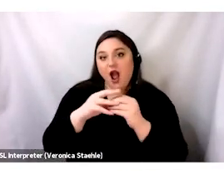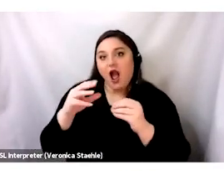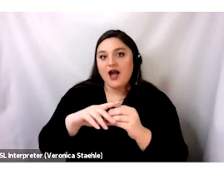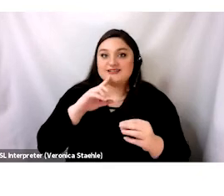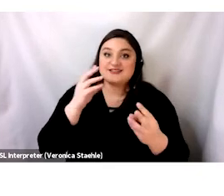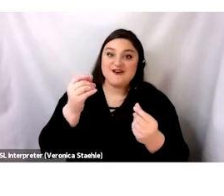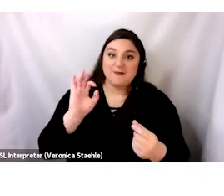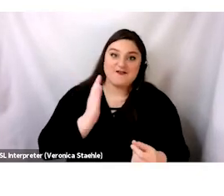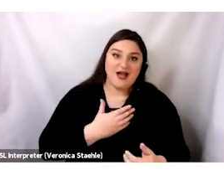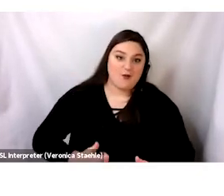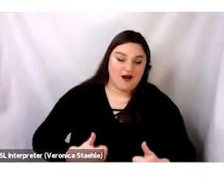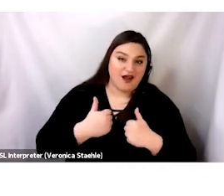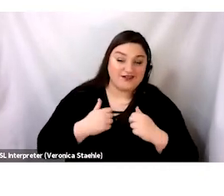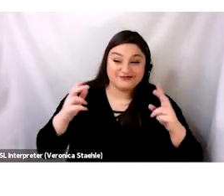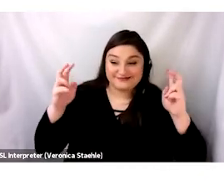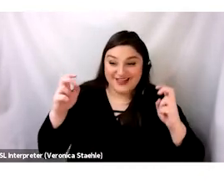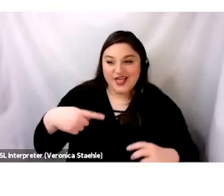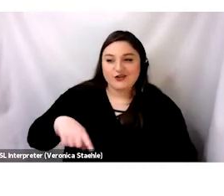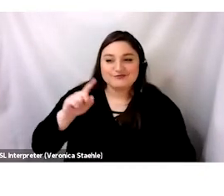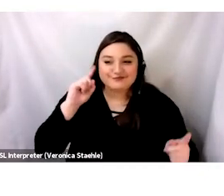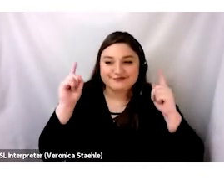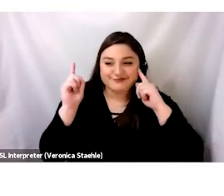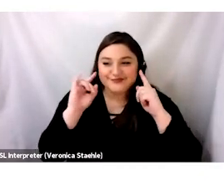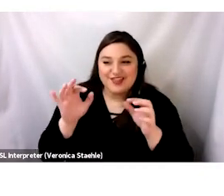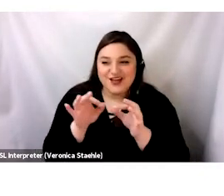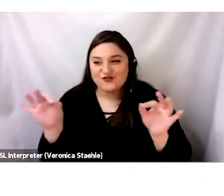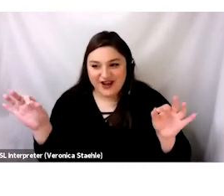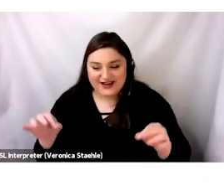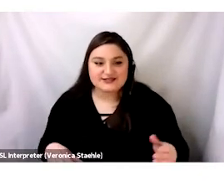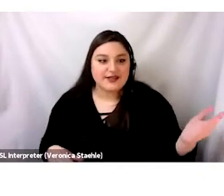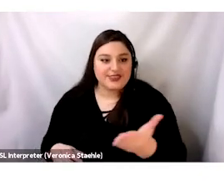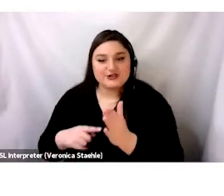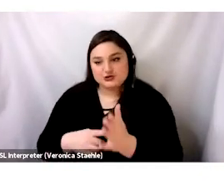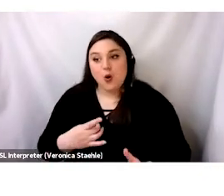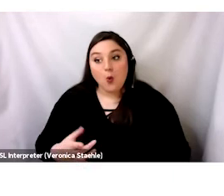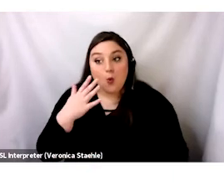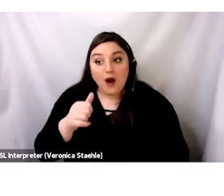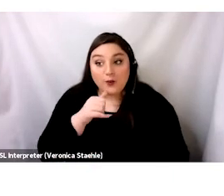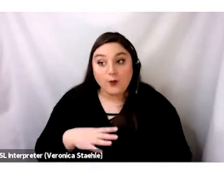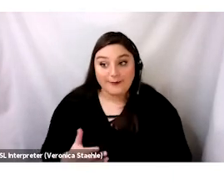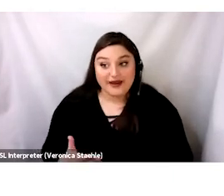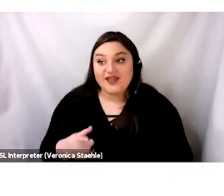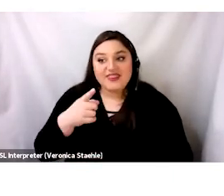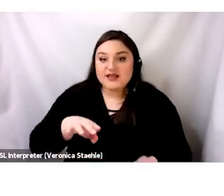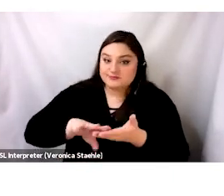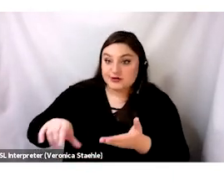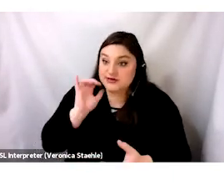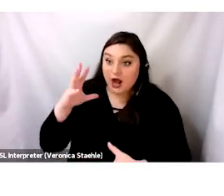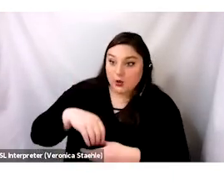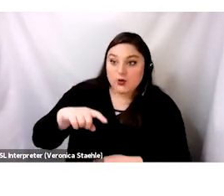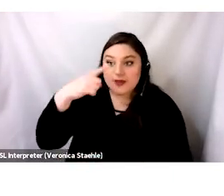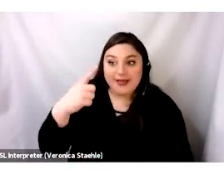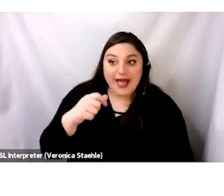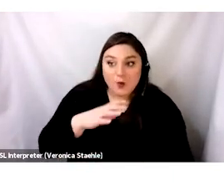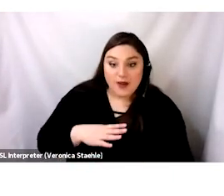able-bodied women, despite what we've just learned about cotton labor and Black women's role in it. They are all reminiscent of a persona known as the